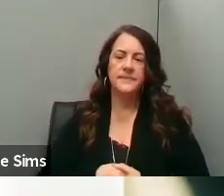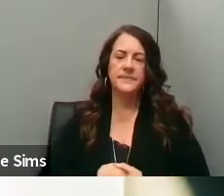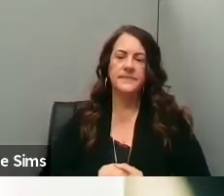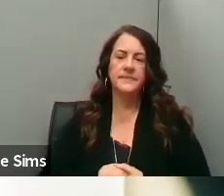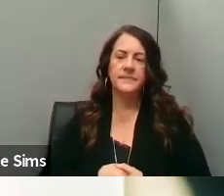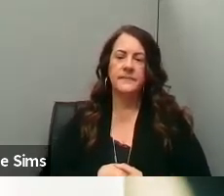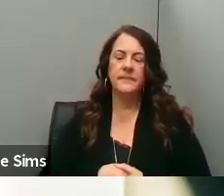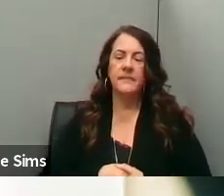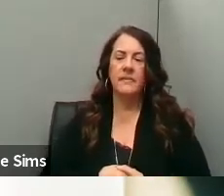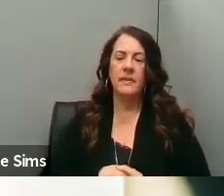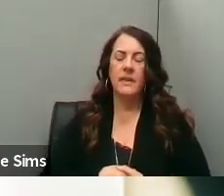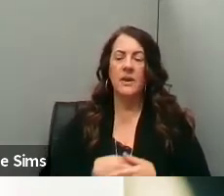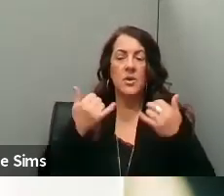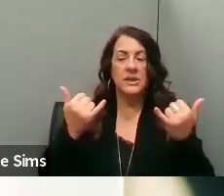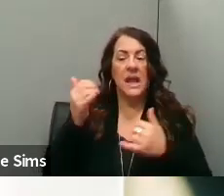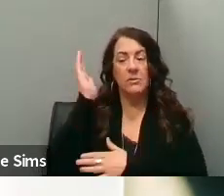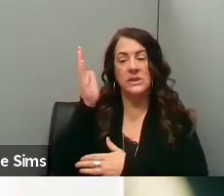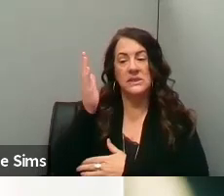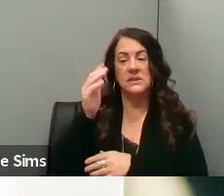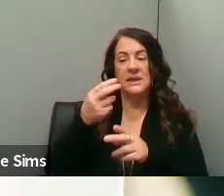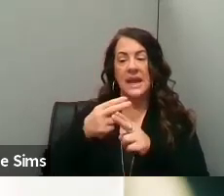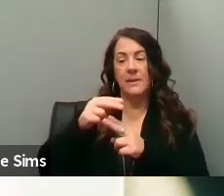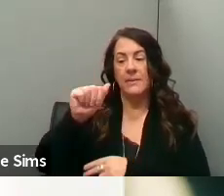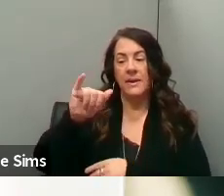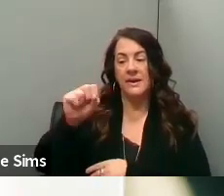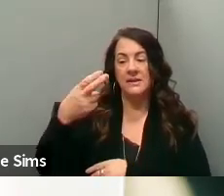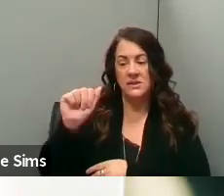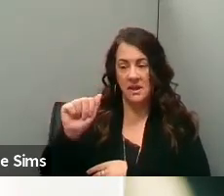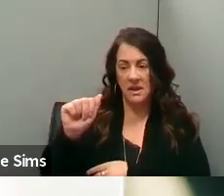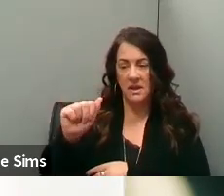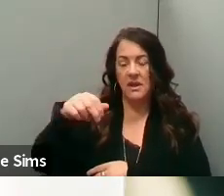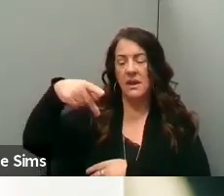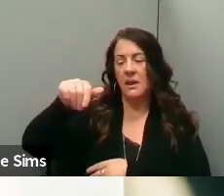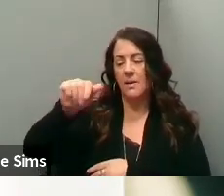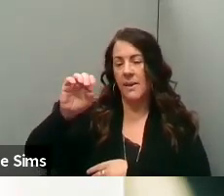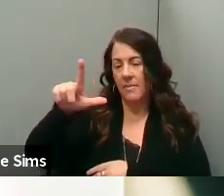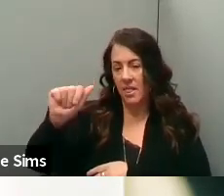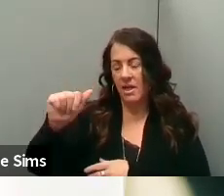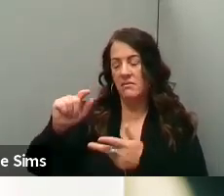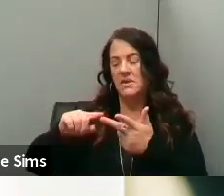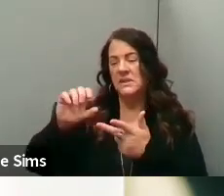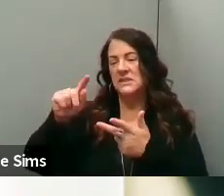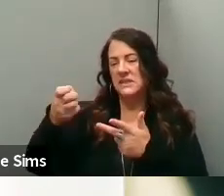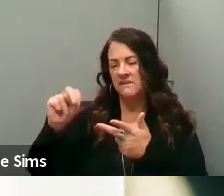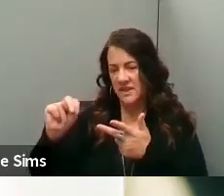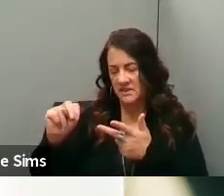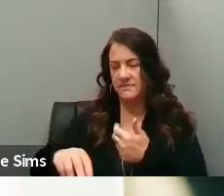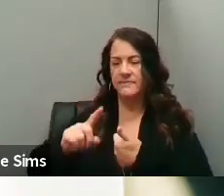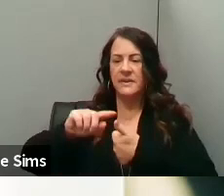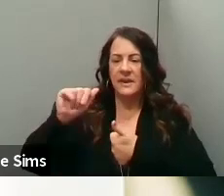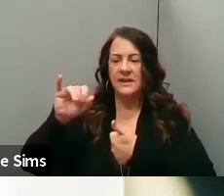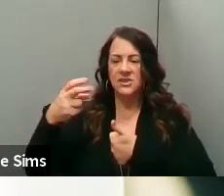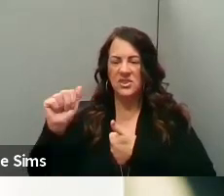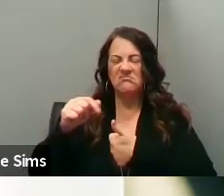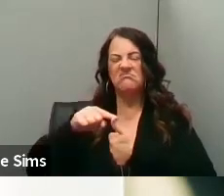Our presenters for today's session are Aisha Nowowski, Pamela Cohen, and Stephen Peters. Aisha is a staff attorney